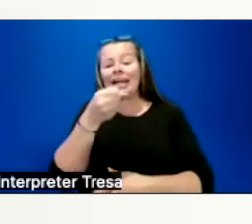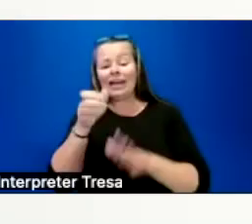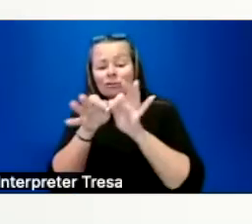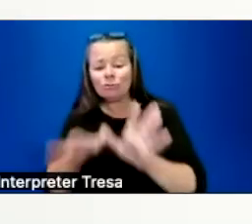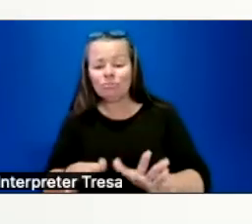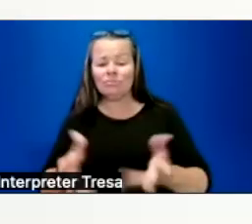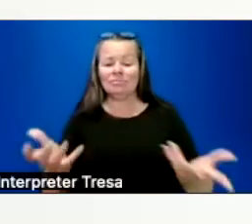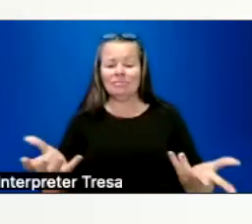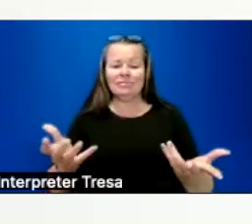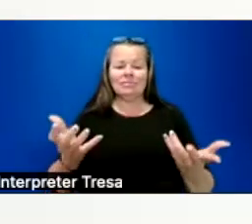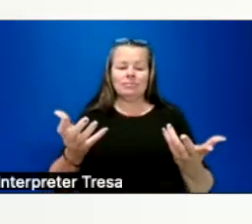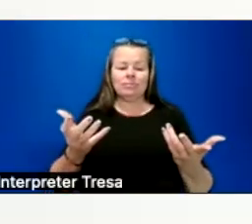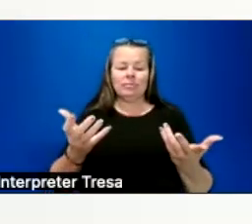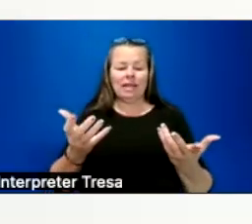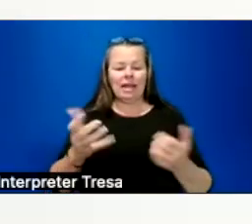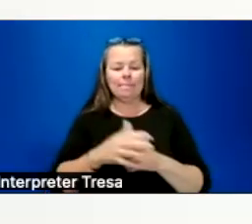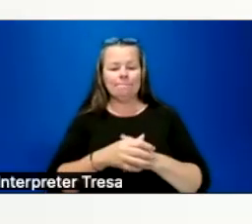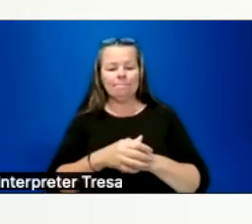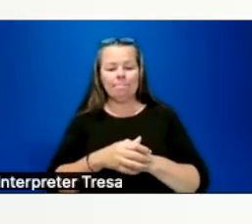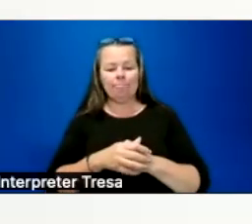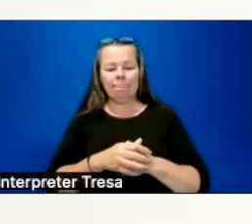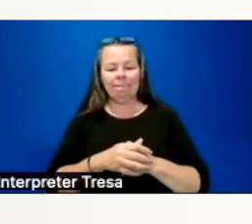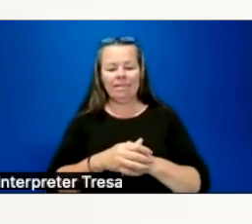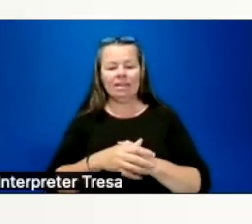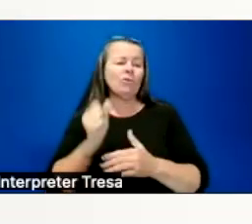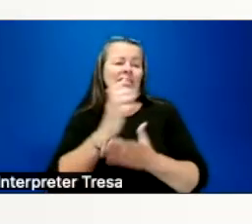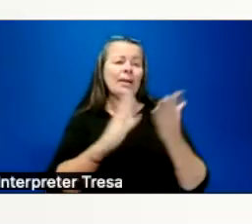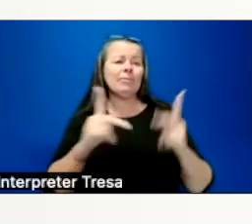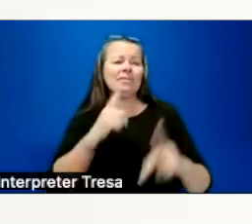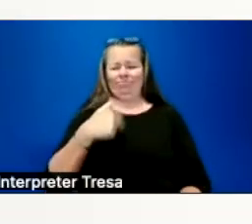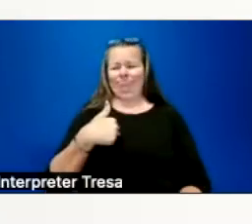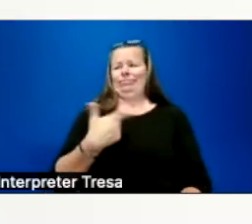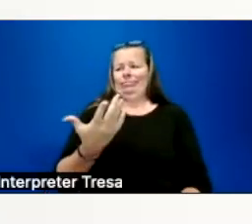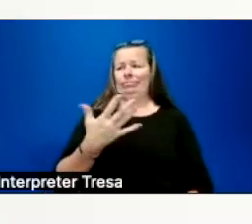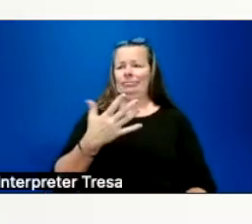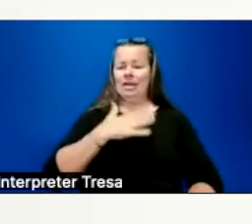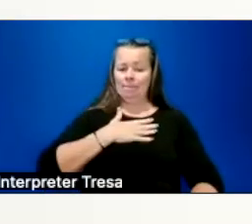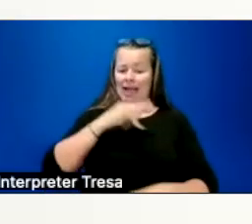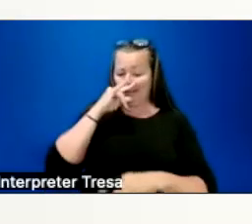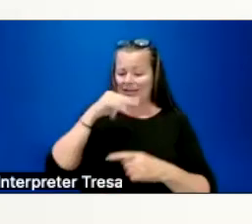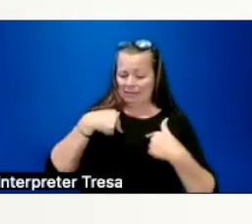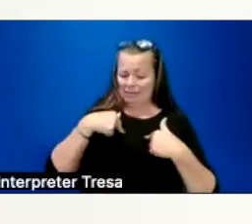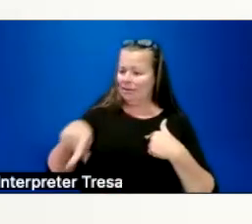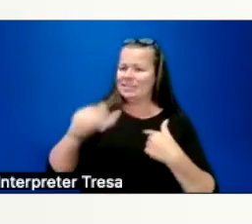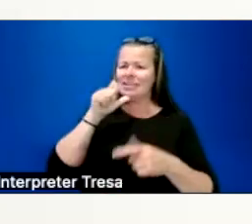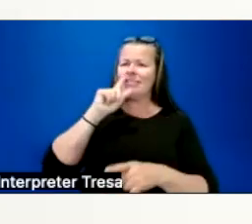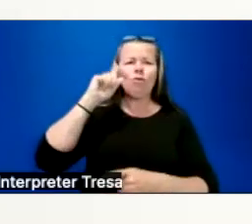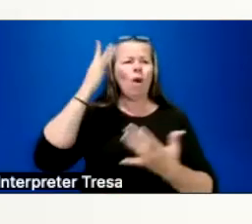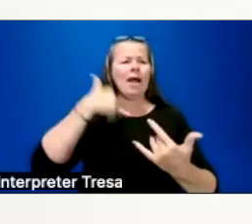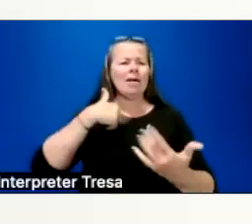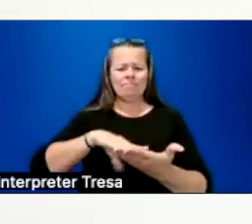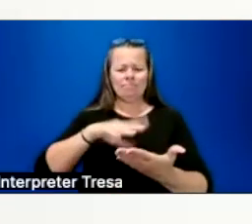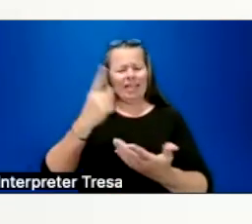you are not deaf, or your kid is not deaf, so why are you learning sign language? Why are people asking me this and not why I'm not